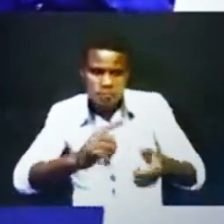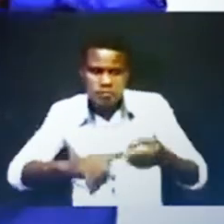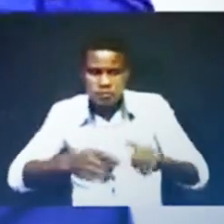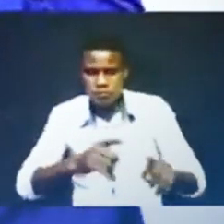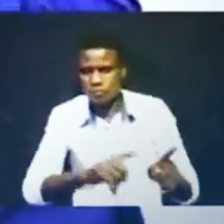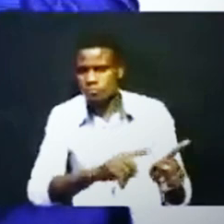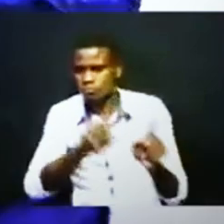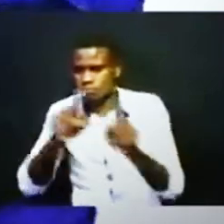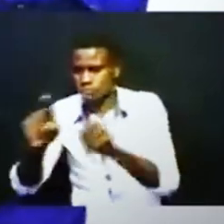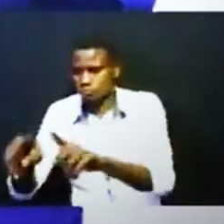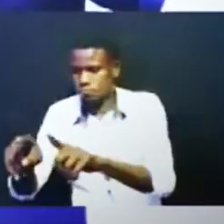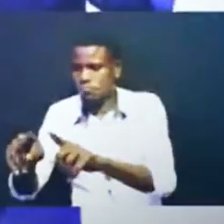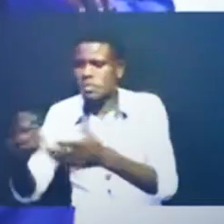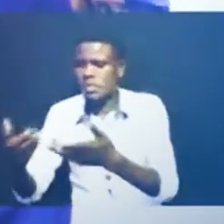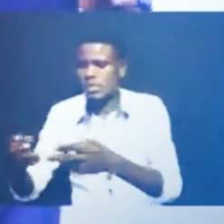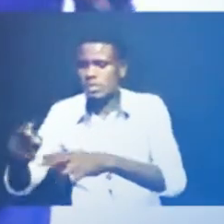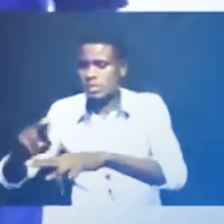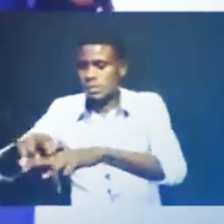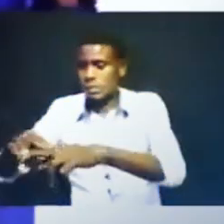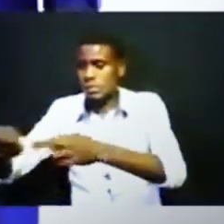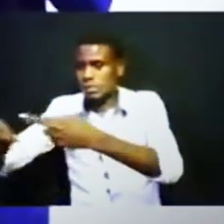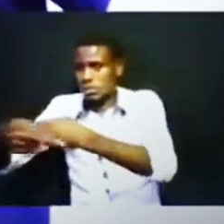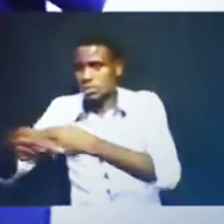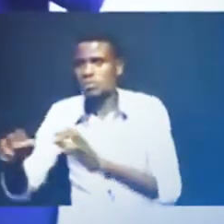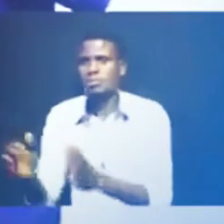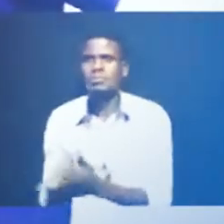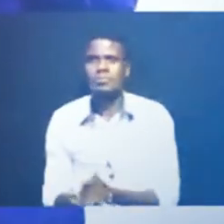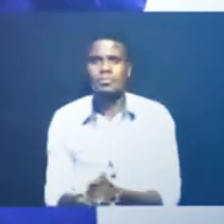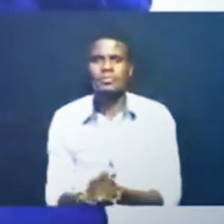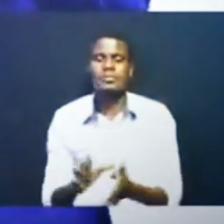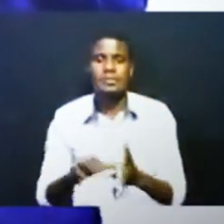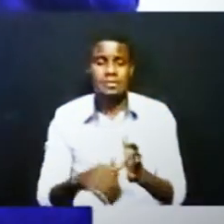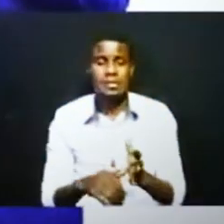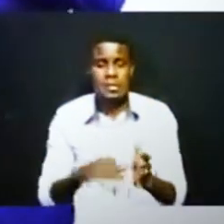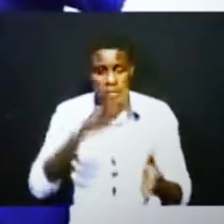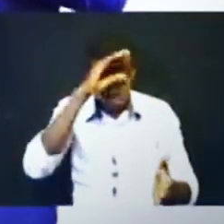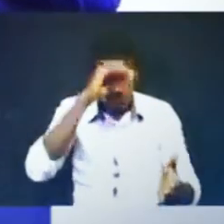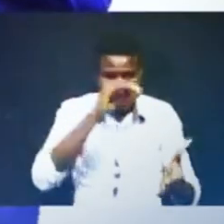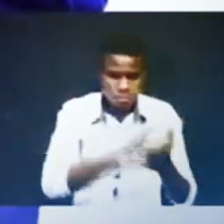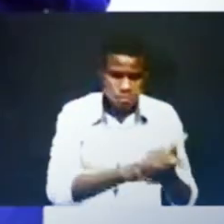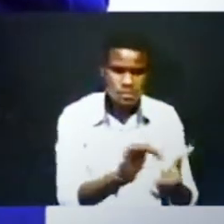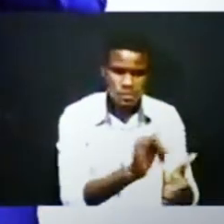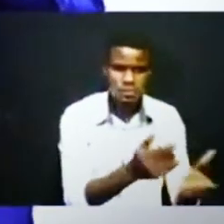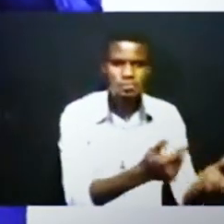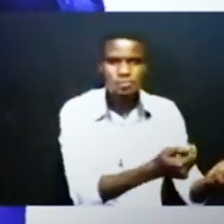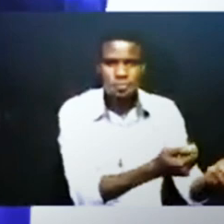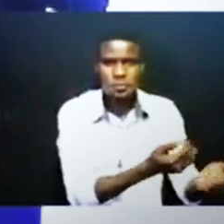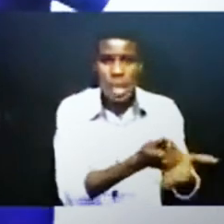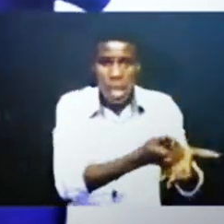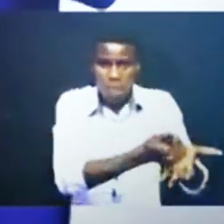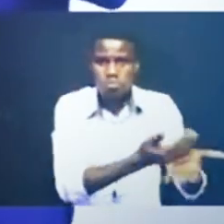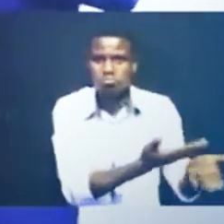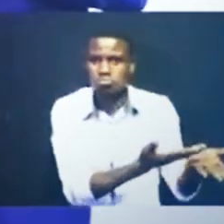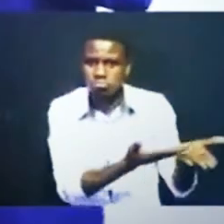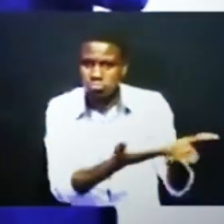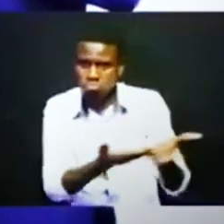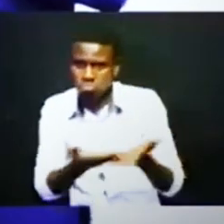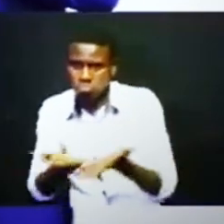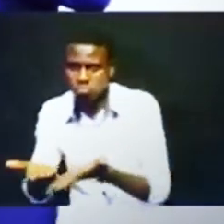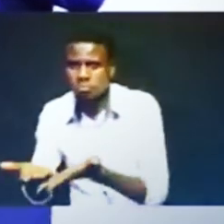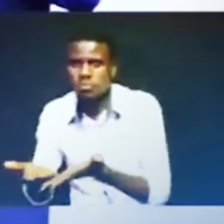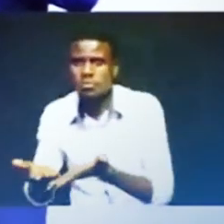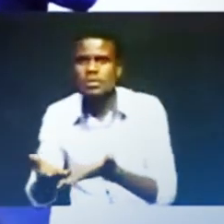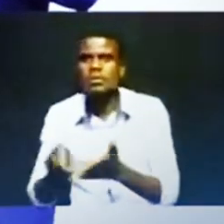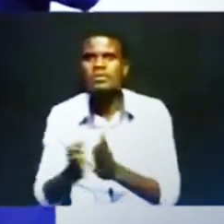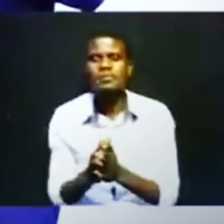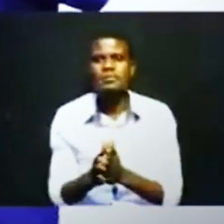bae pepe baby e mane tenai e no hwe nikunu nso kama brought the husband inside de nikunu nso ebem. The woman just